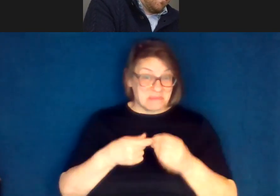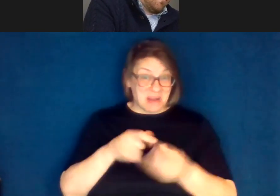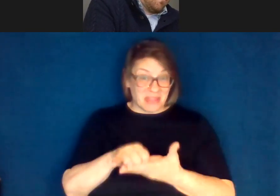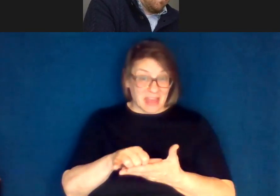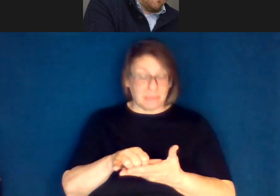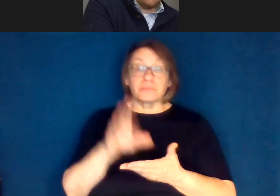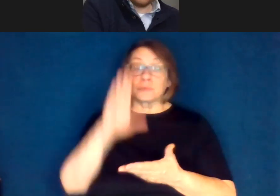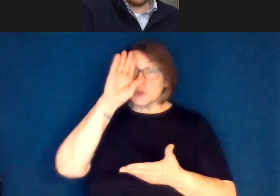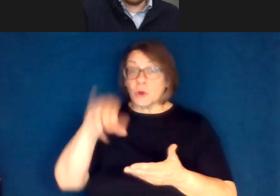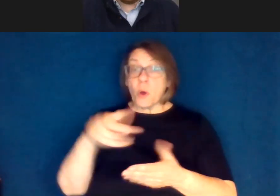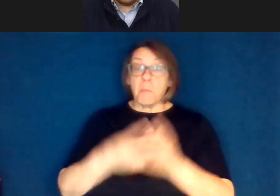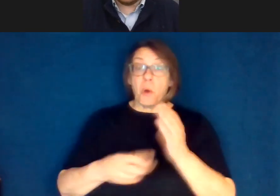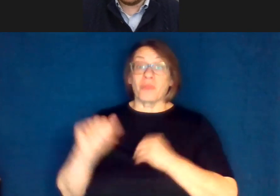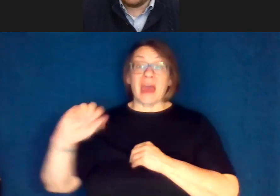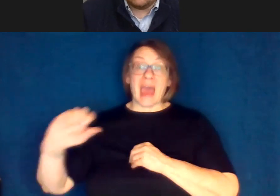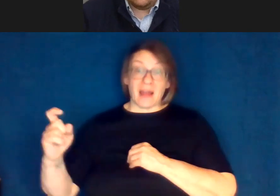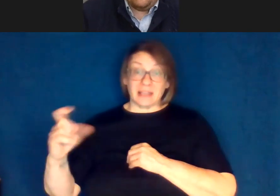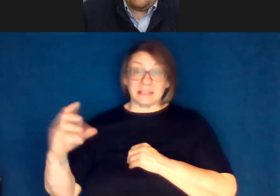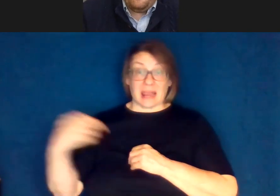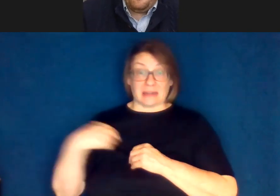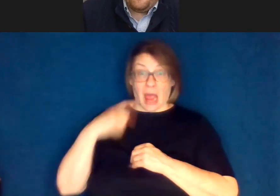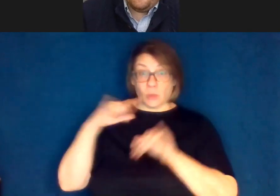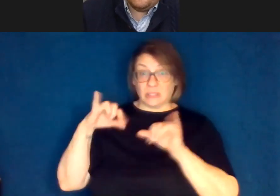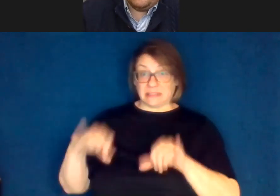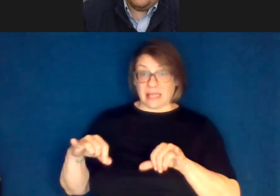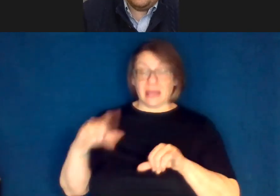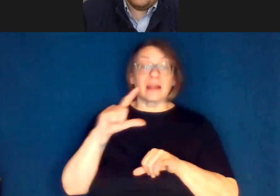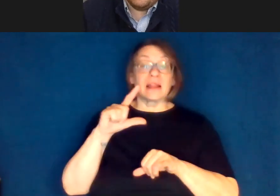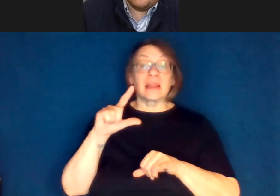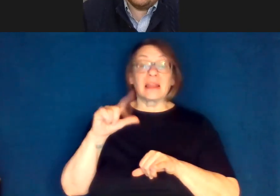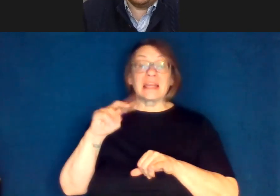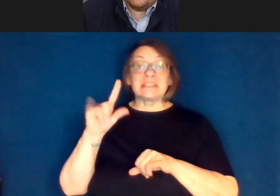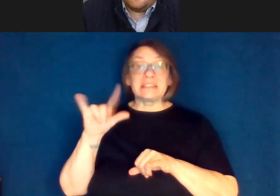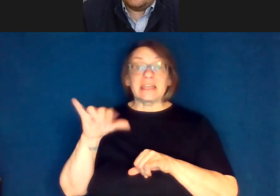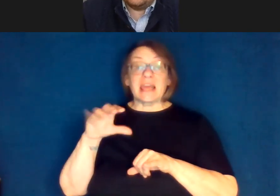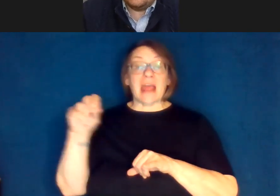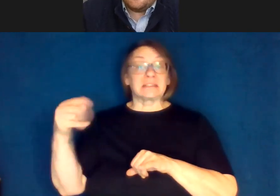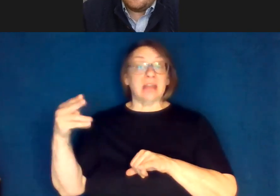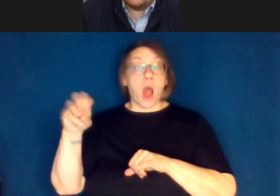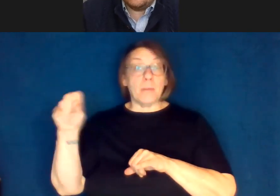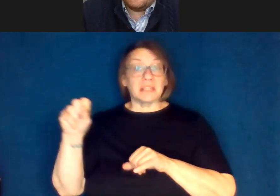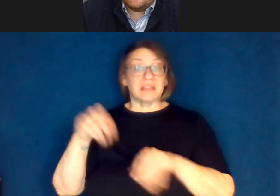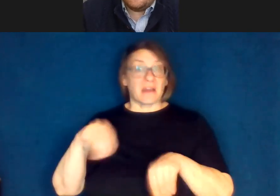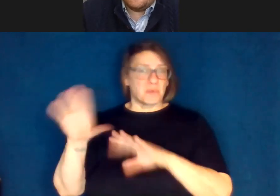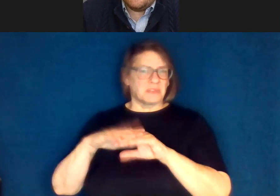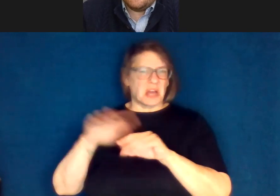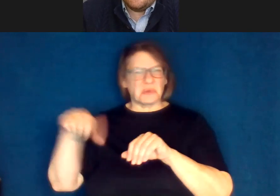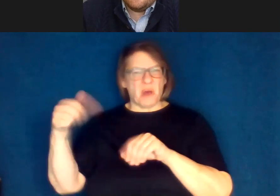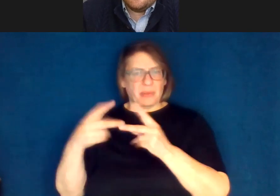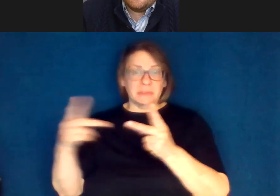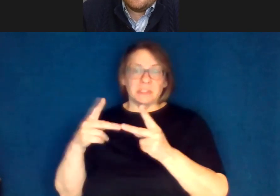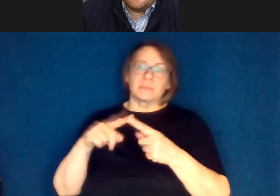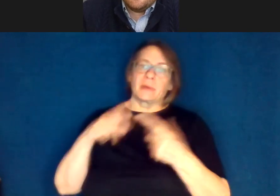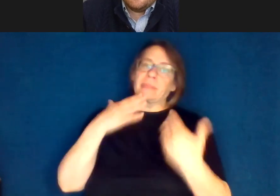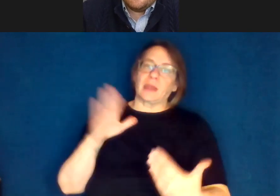As you know, both Alex and I will be staying on. Lindsay and Thomas have moved on to other positions, but I do want to thank them for all their